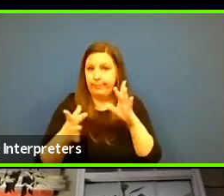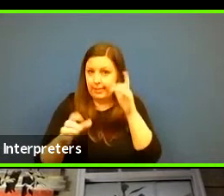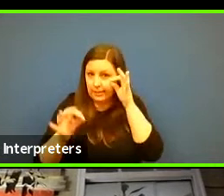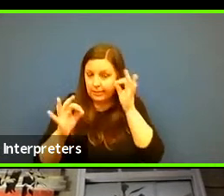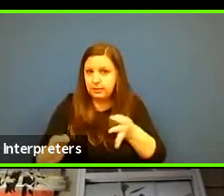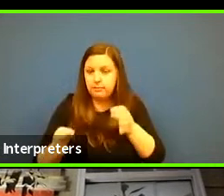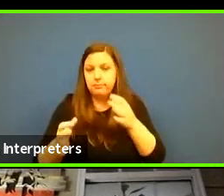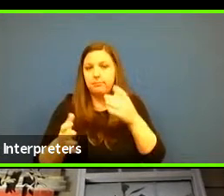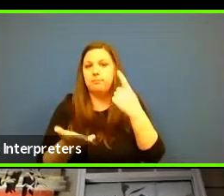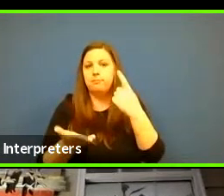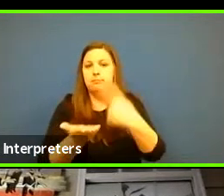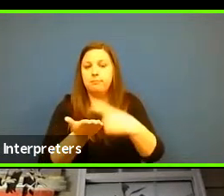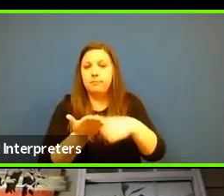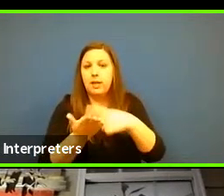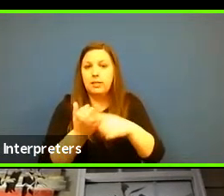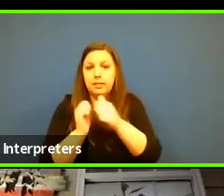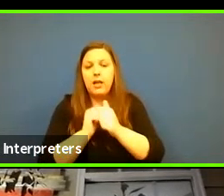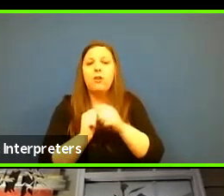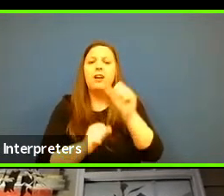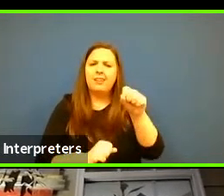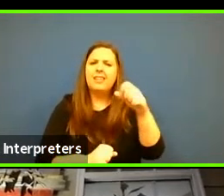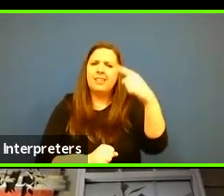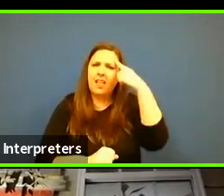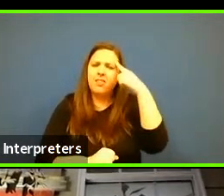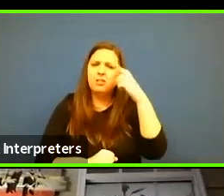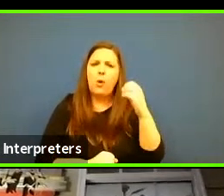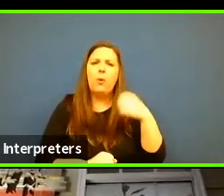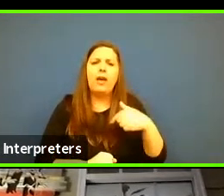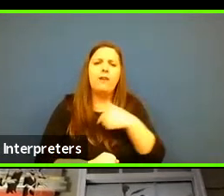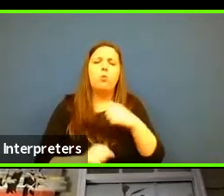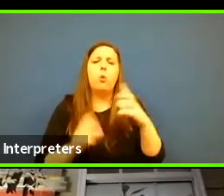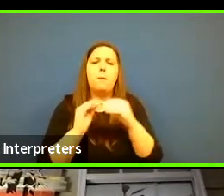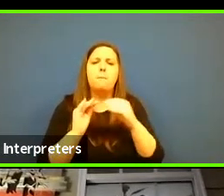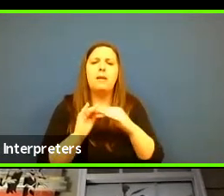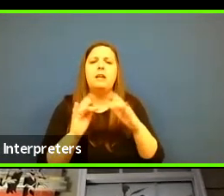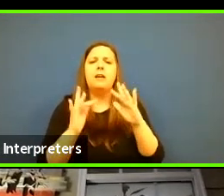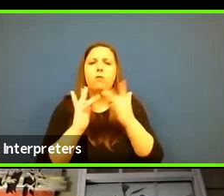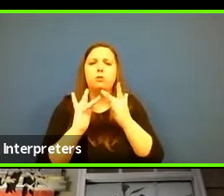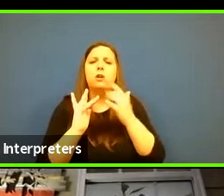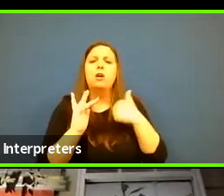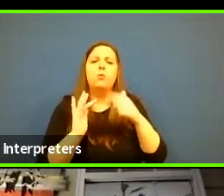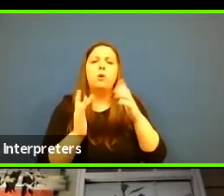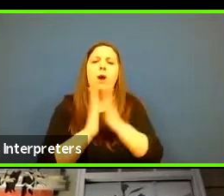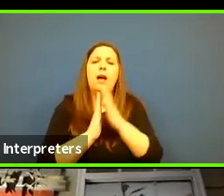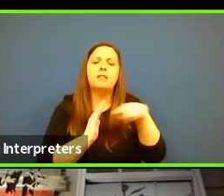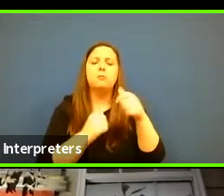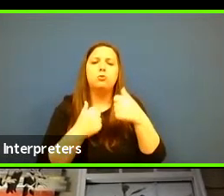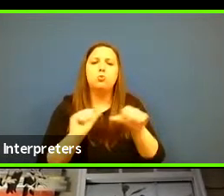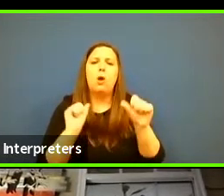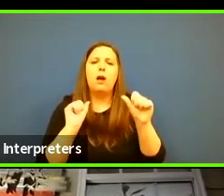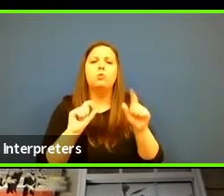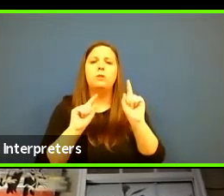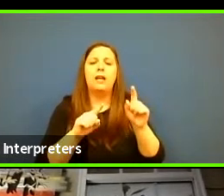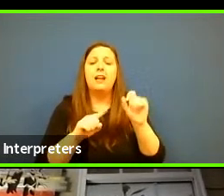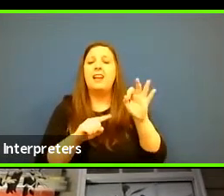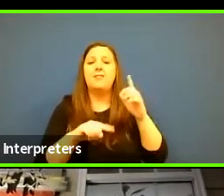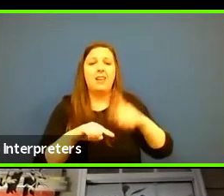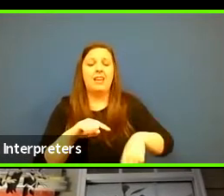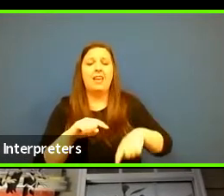virtually, then we can ask them, to try to attend. And if they can't, they can share feedback before